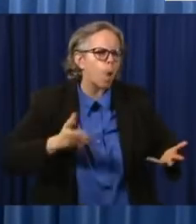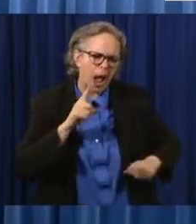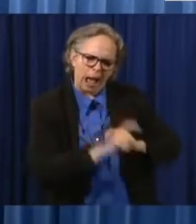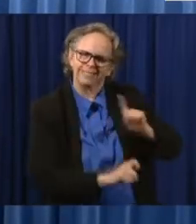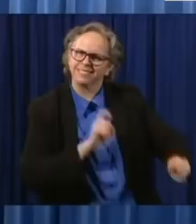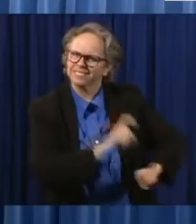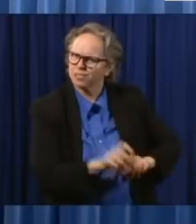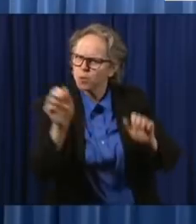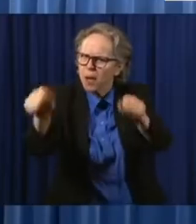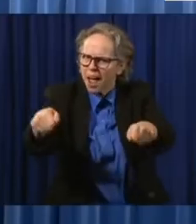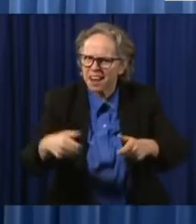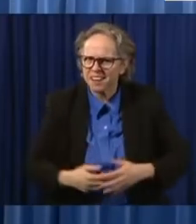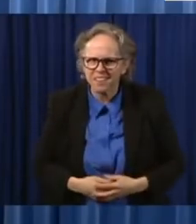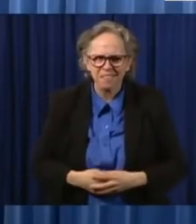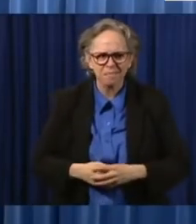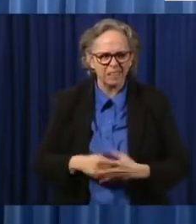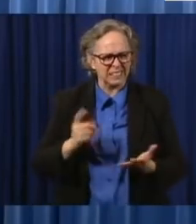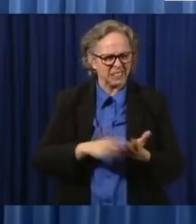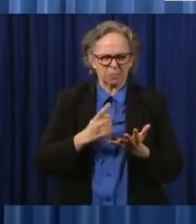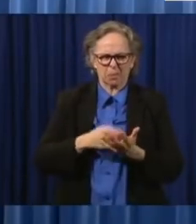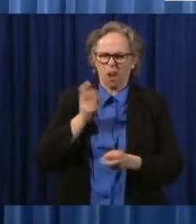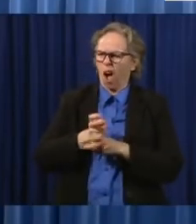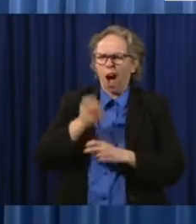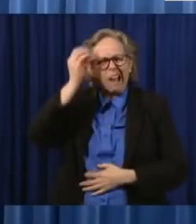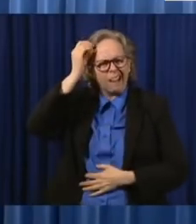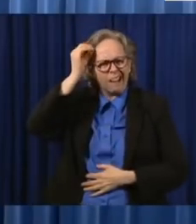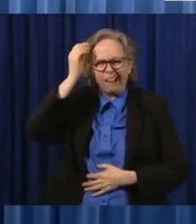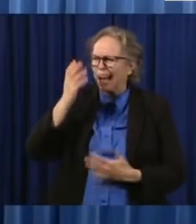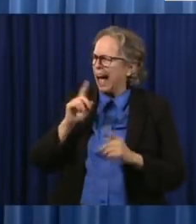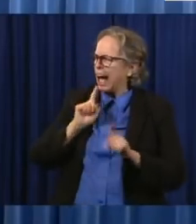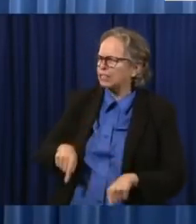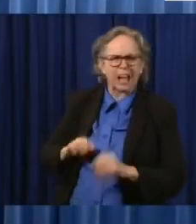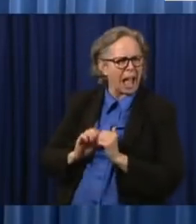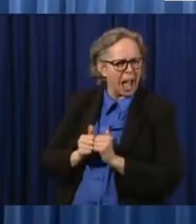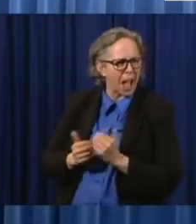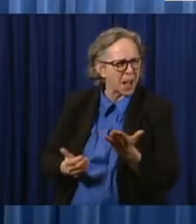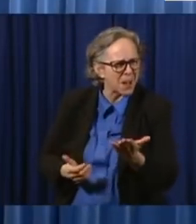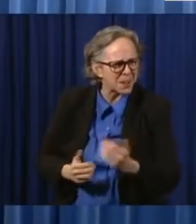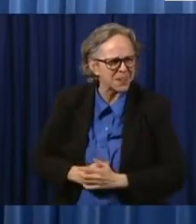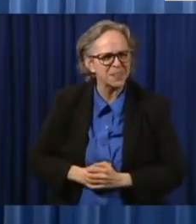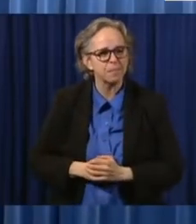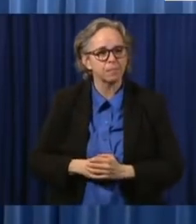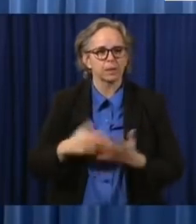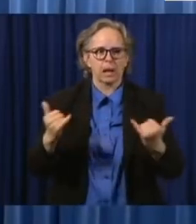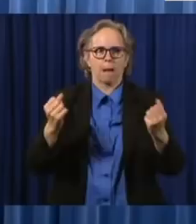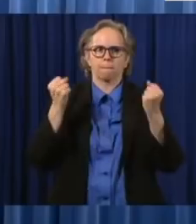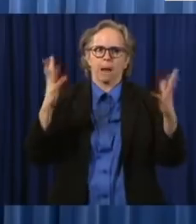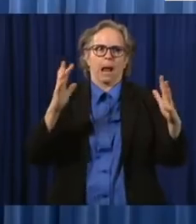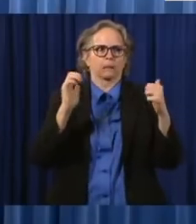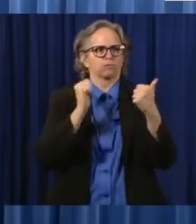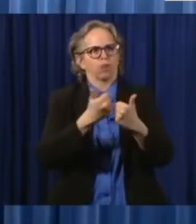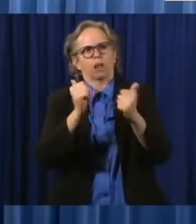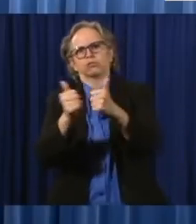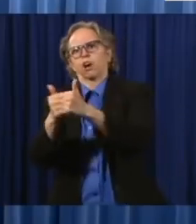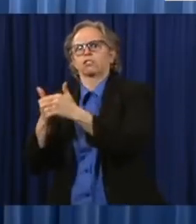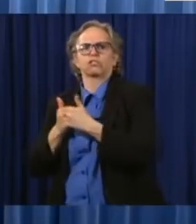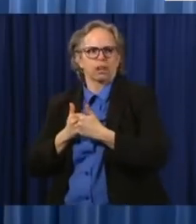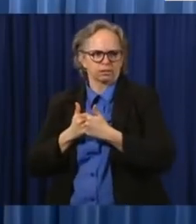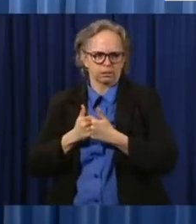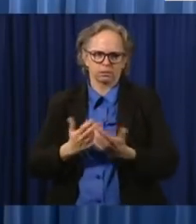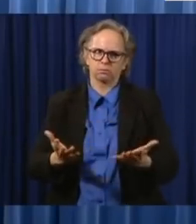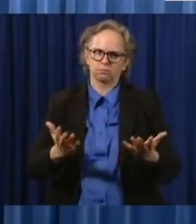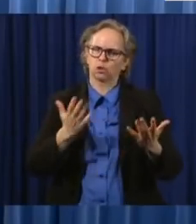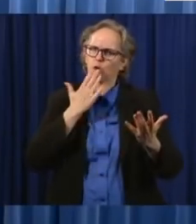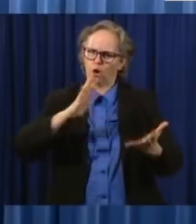Sometimes that's hard to answer. But in this time of so many challenges, it really presents us with a chance to